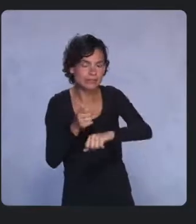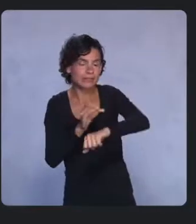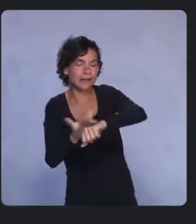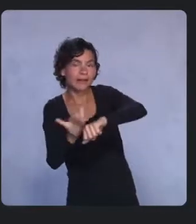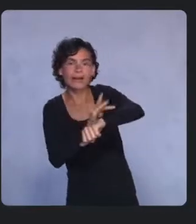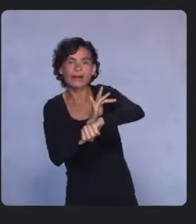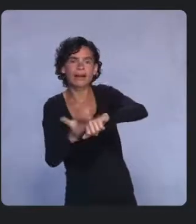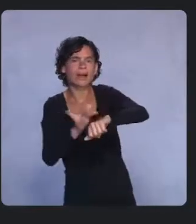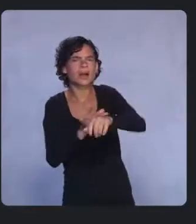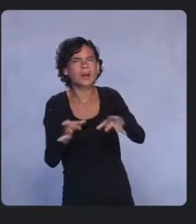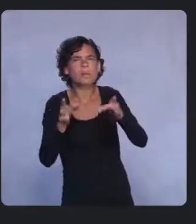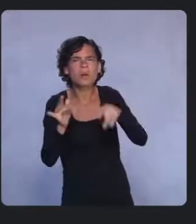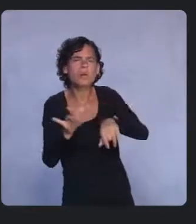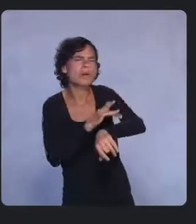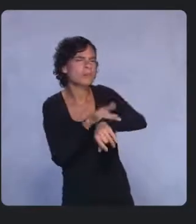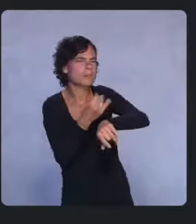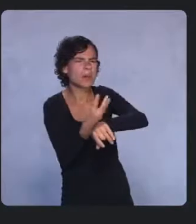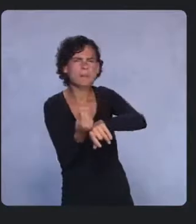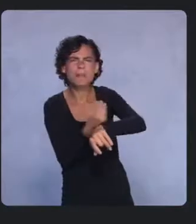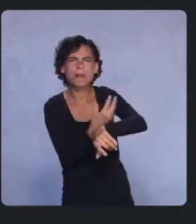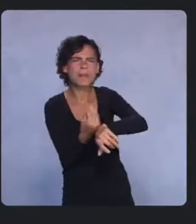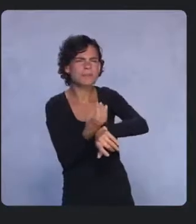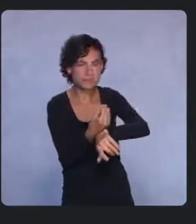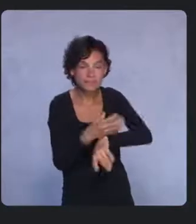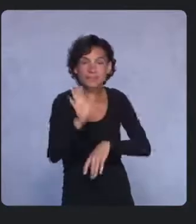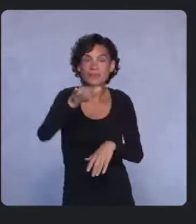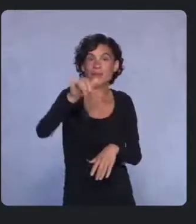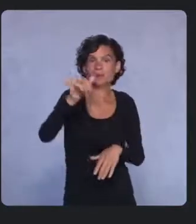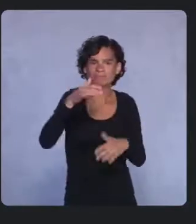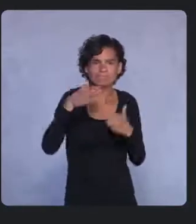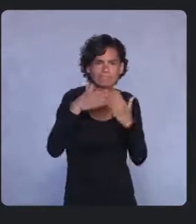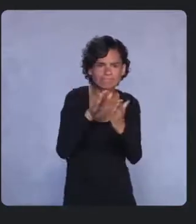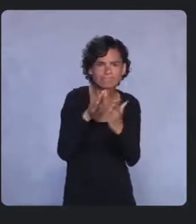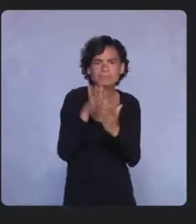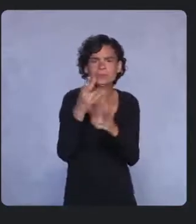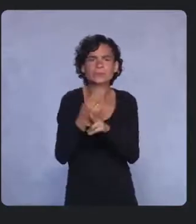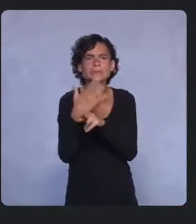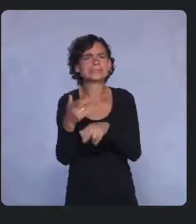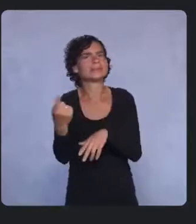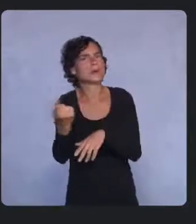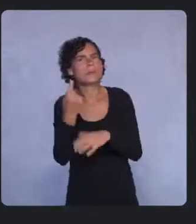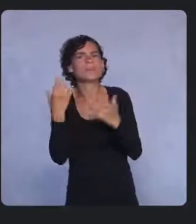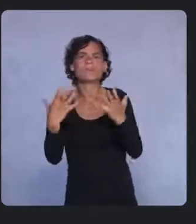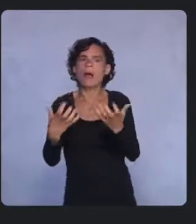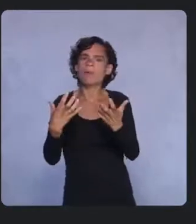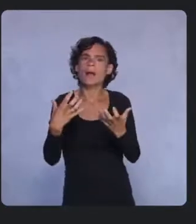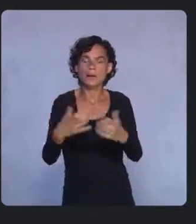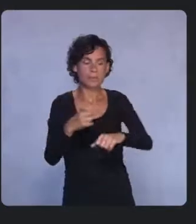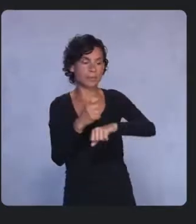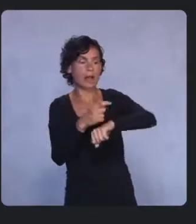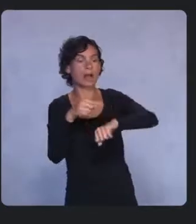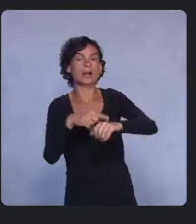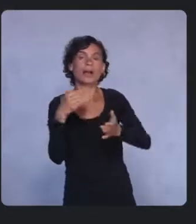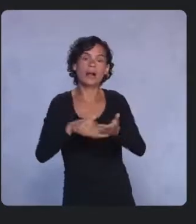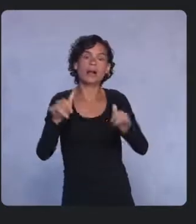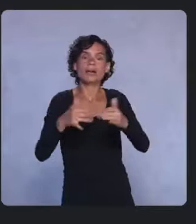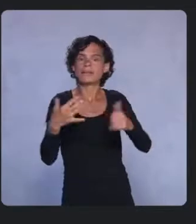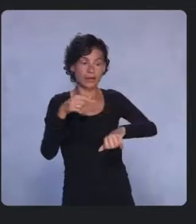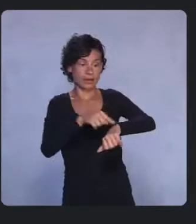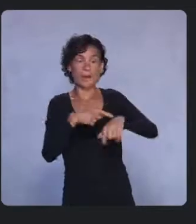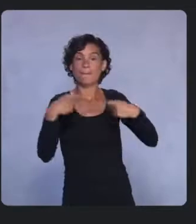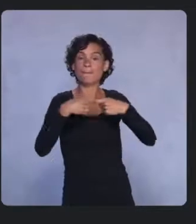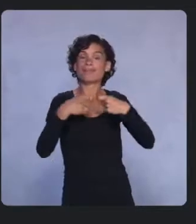smooth. We're also addressing what consumers always want from a wearable: longer battery